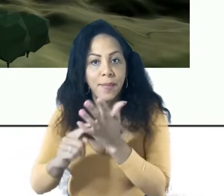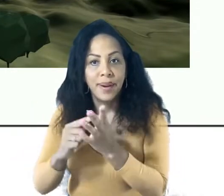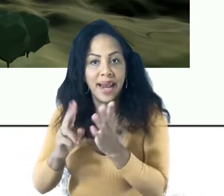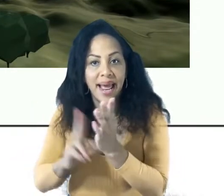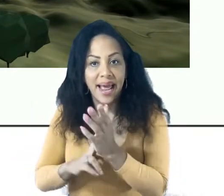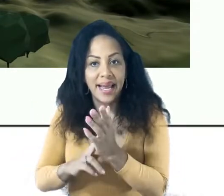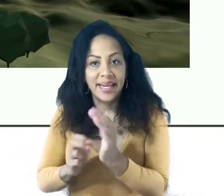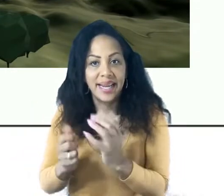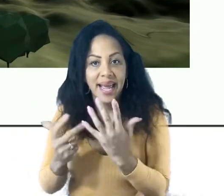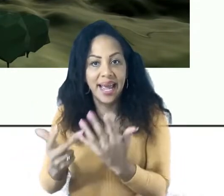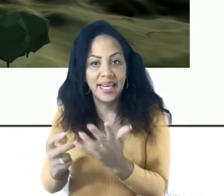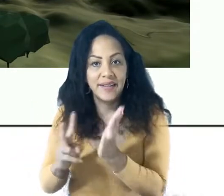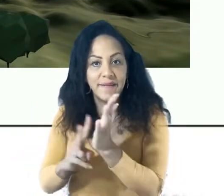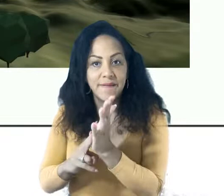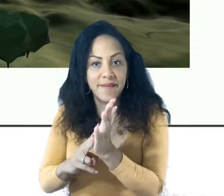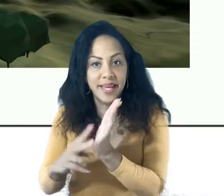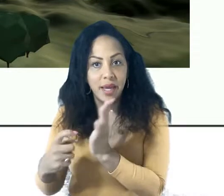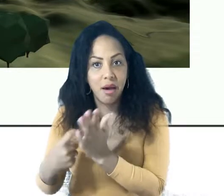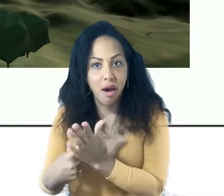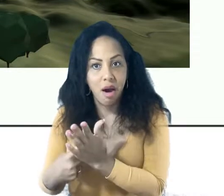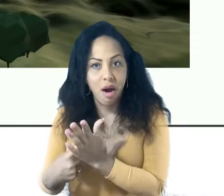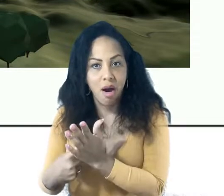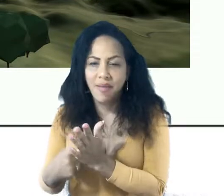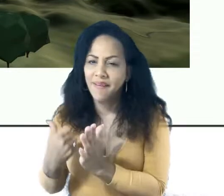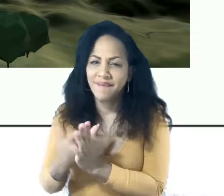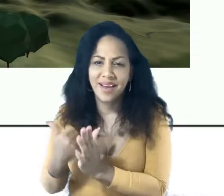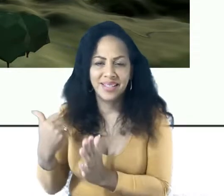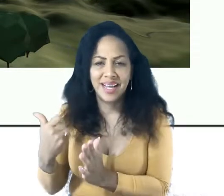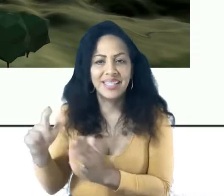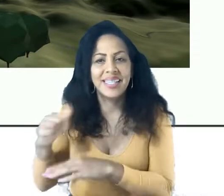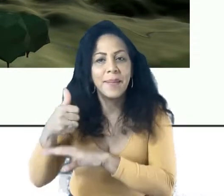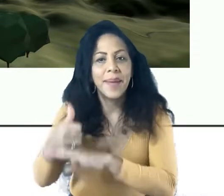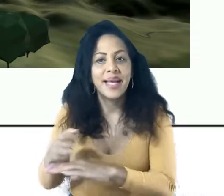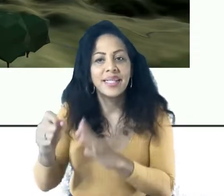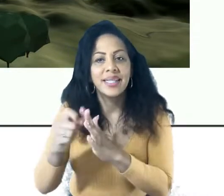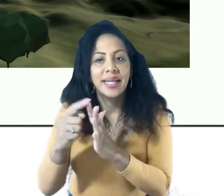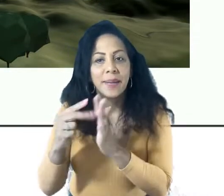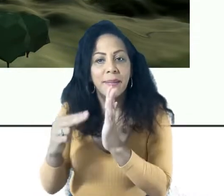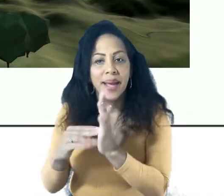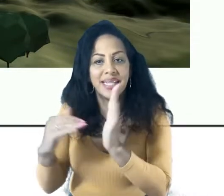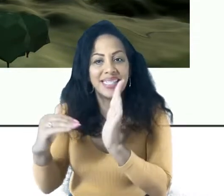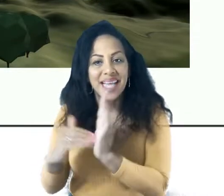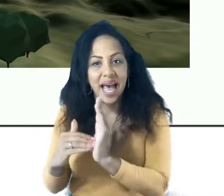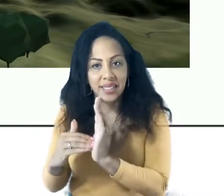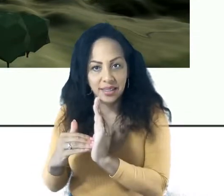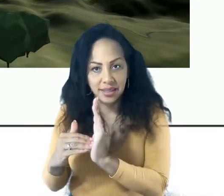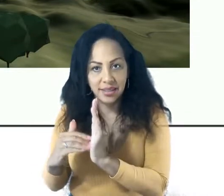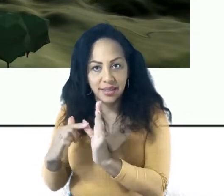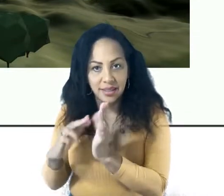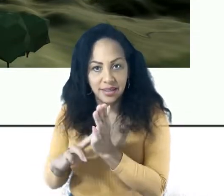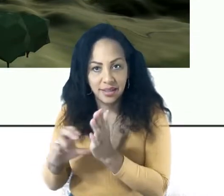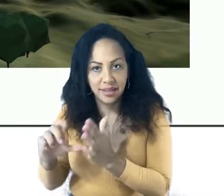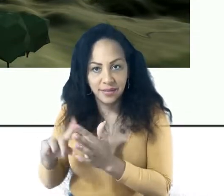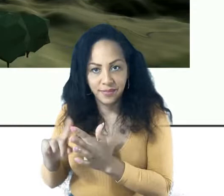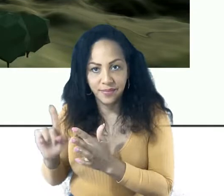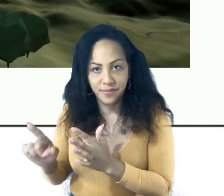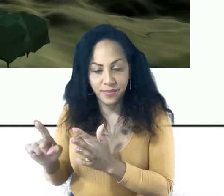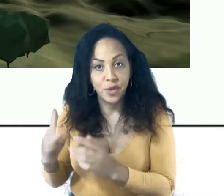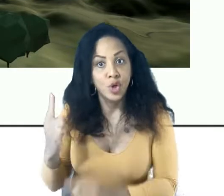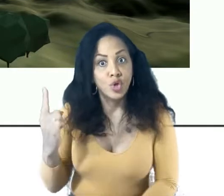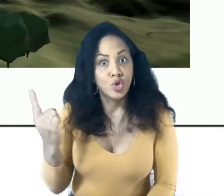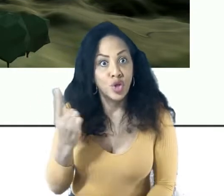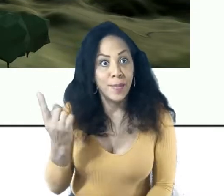going to try and represent them properly. Someone actually asked me recently how we made the map, and I said we